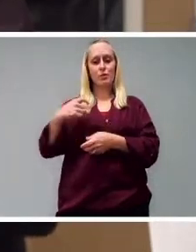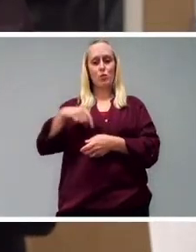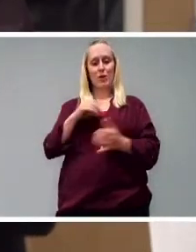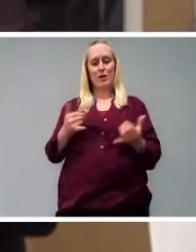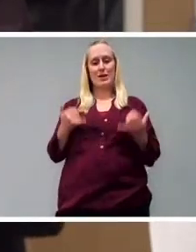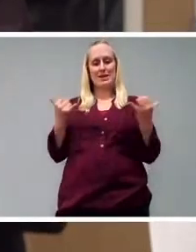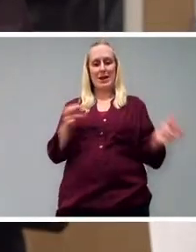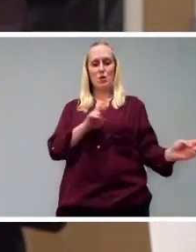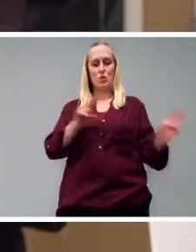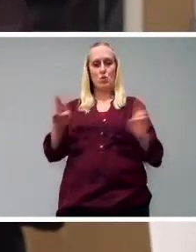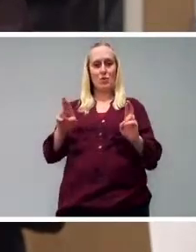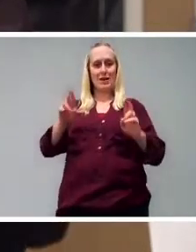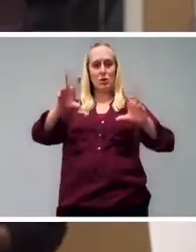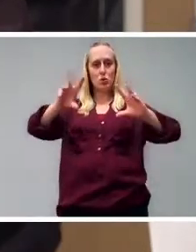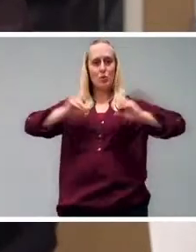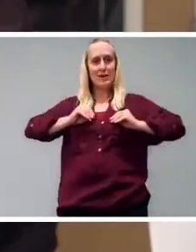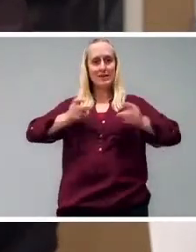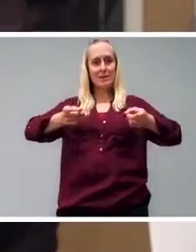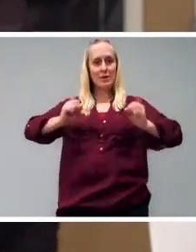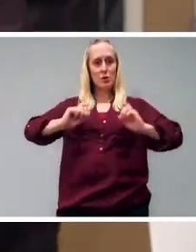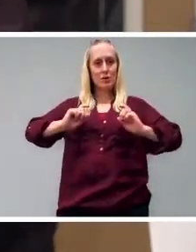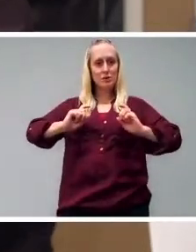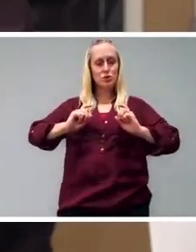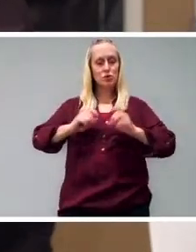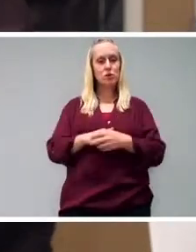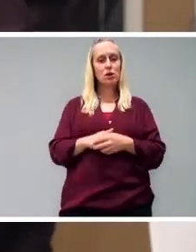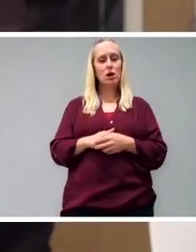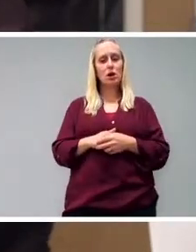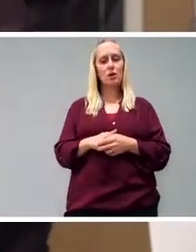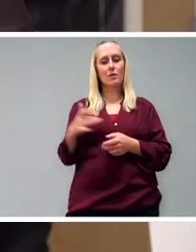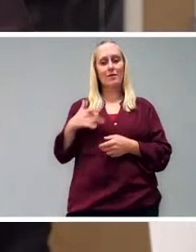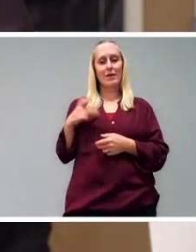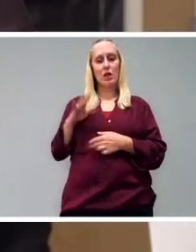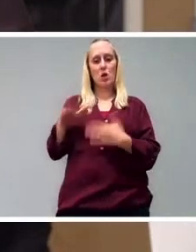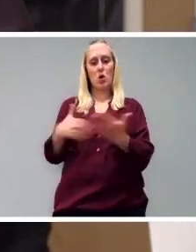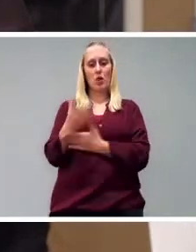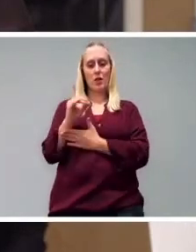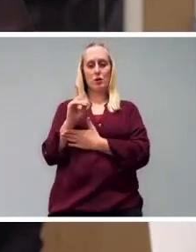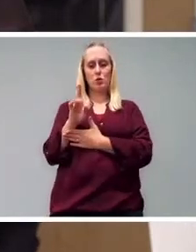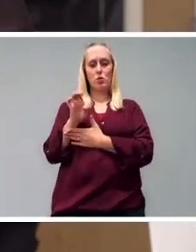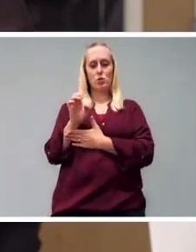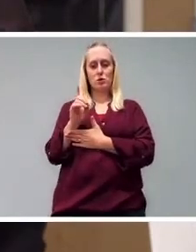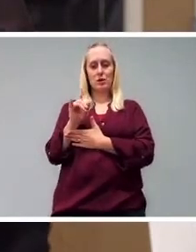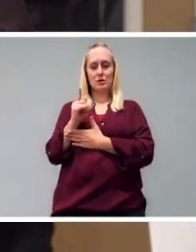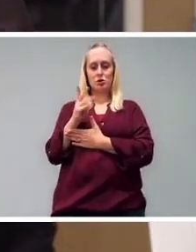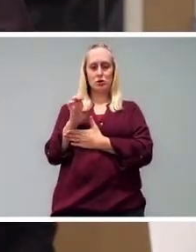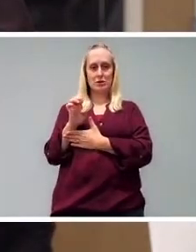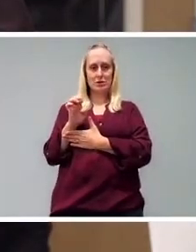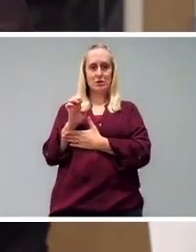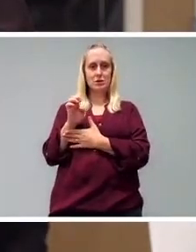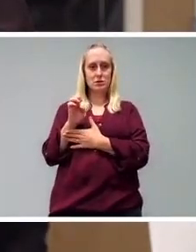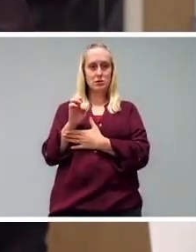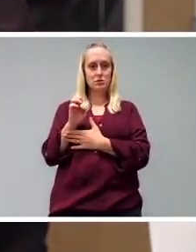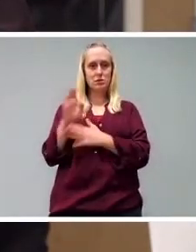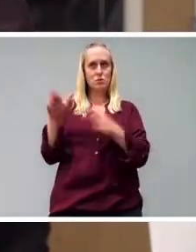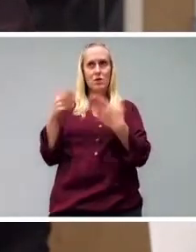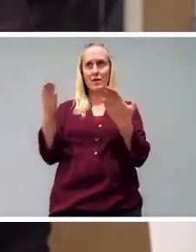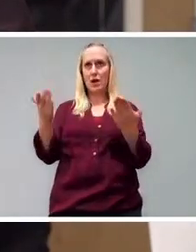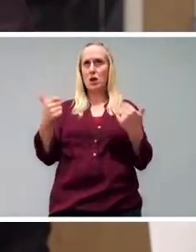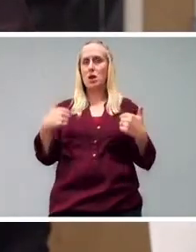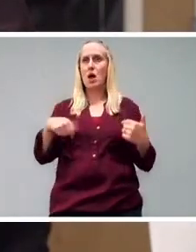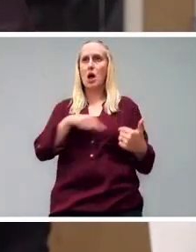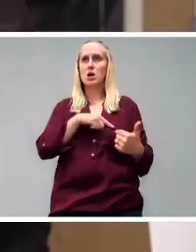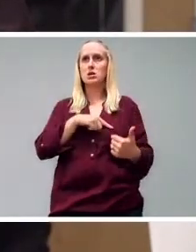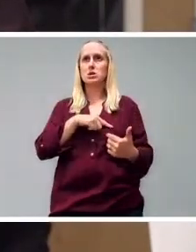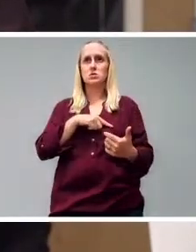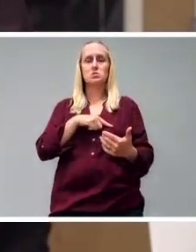to accept the donation because we feel that the due diligence process has provided us with the